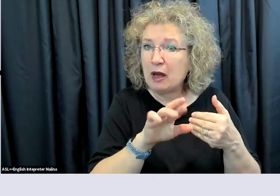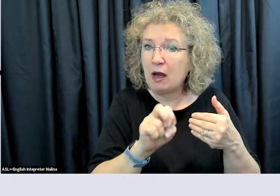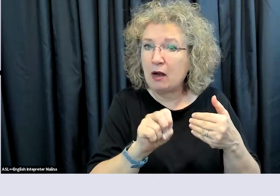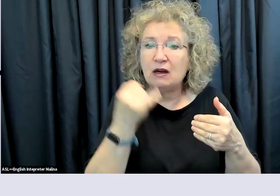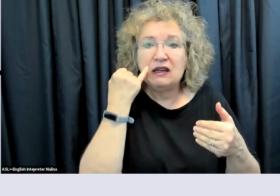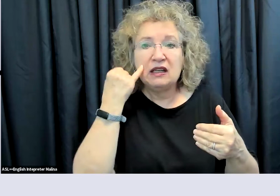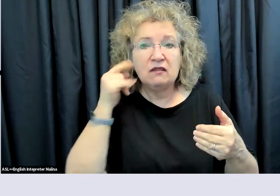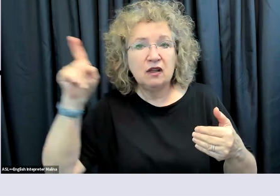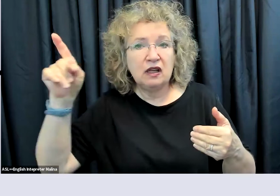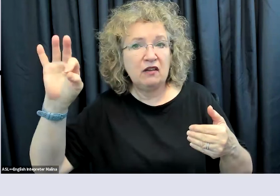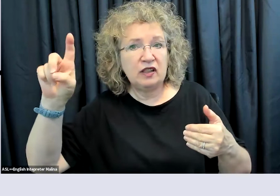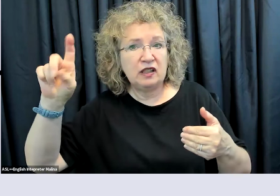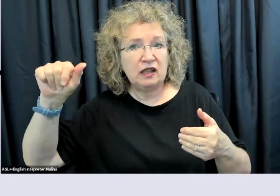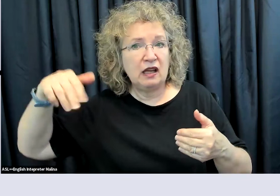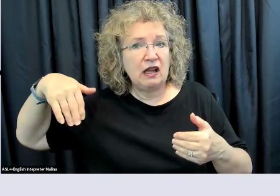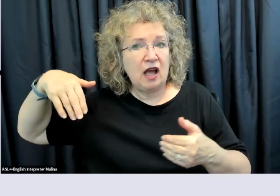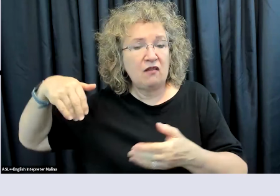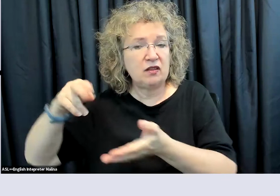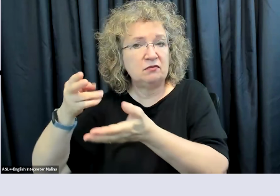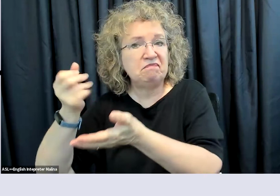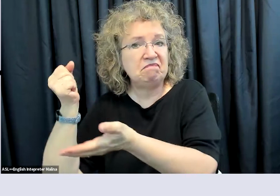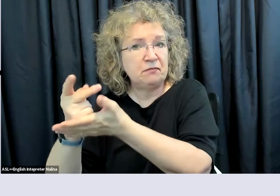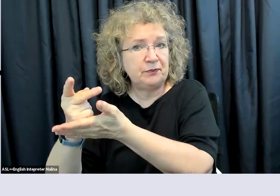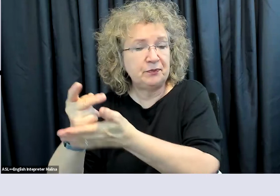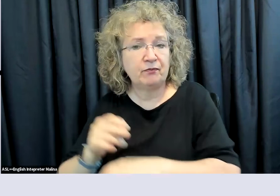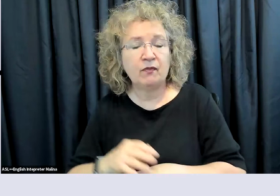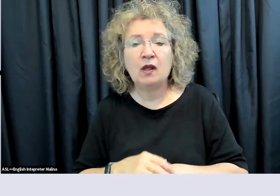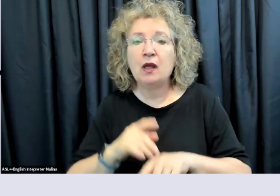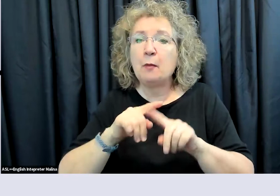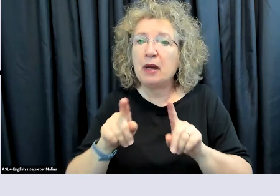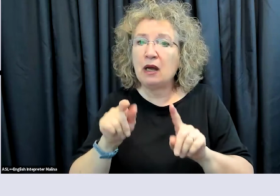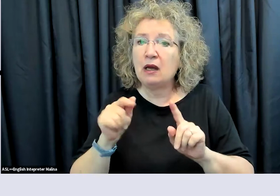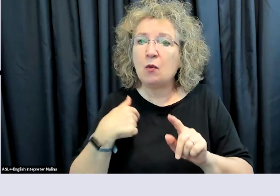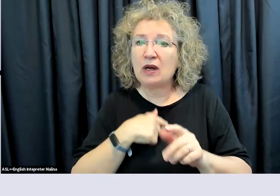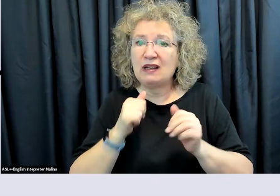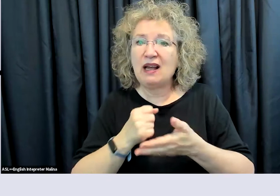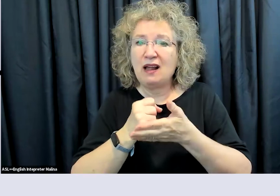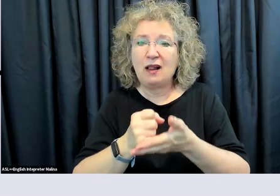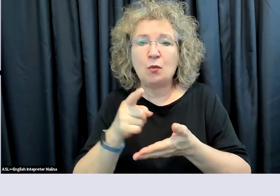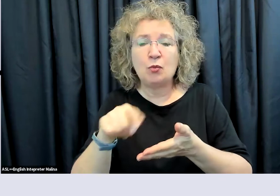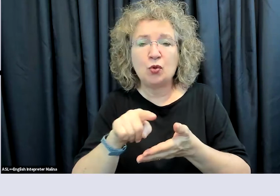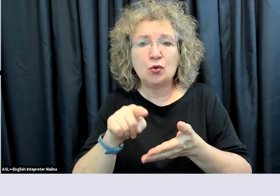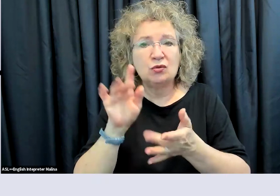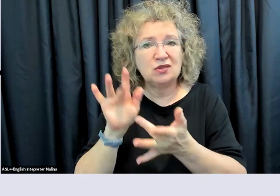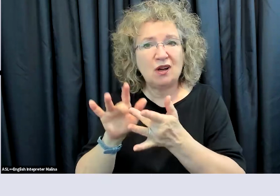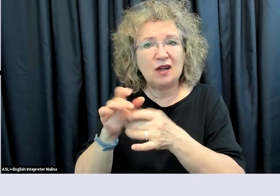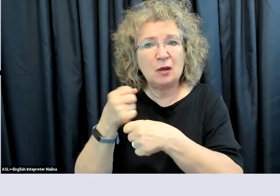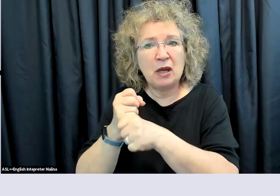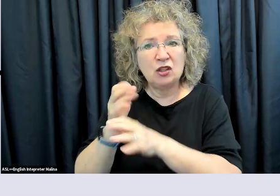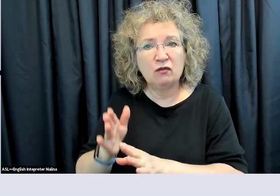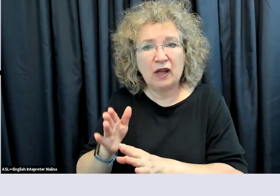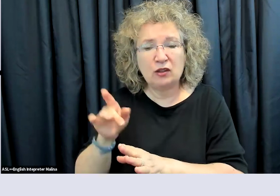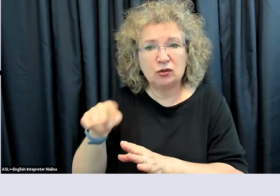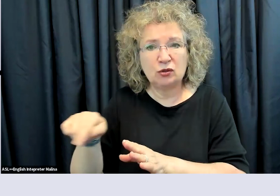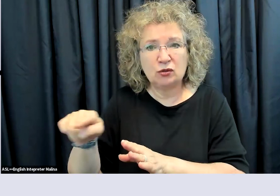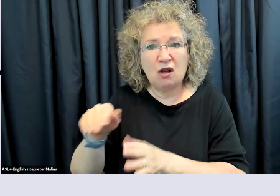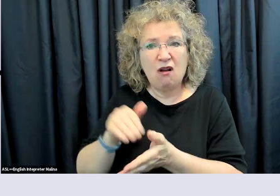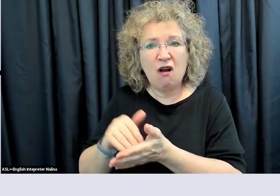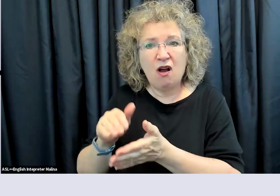But we can guide you in contacting manufacturers who often have completed longer studies on many of their